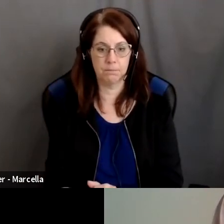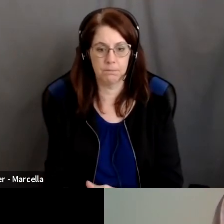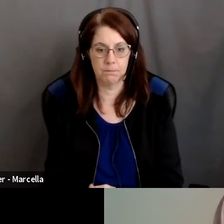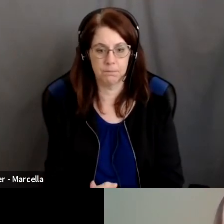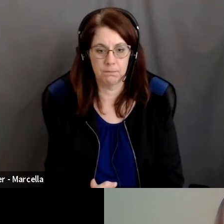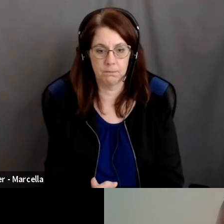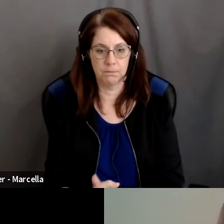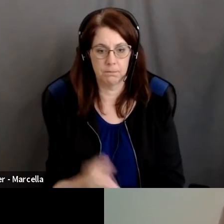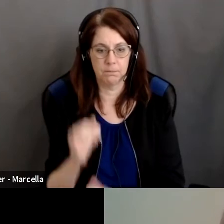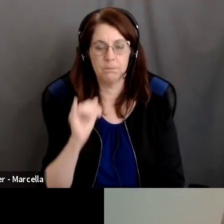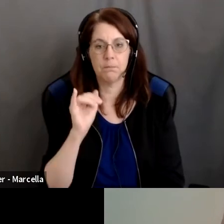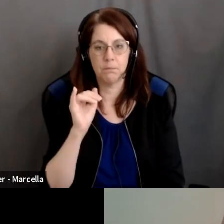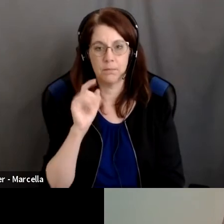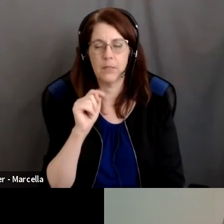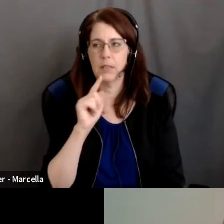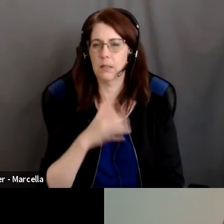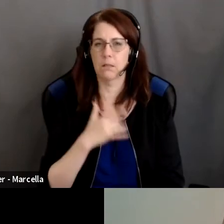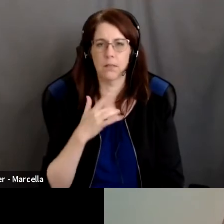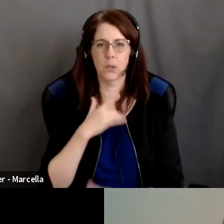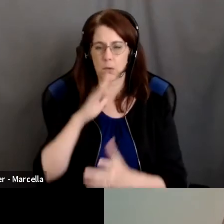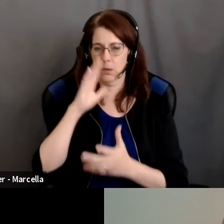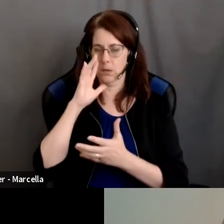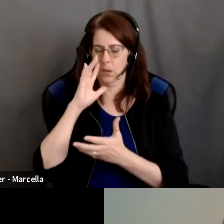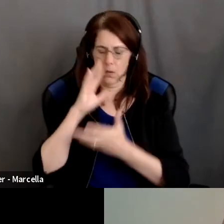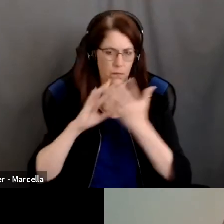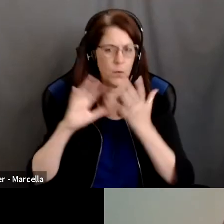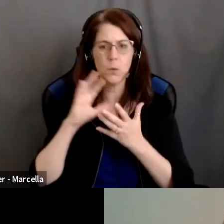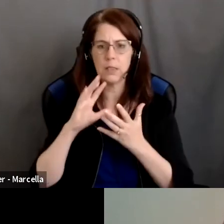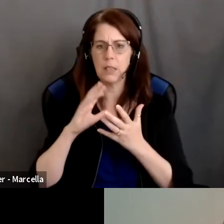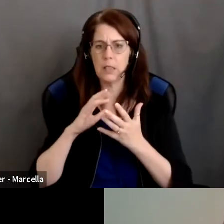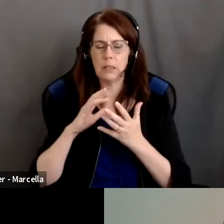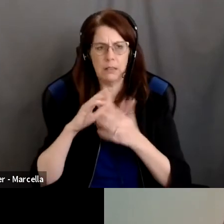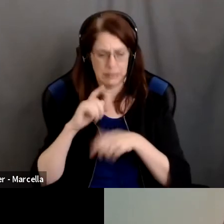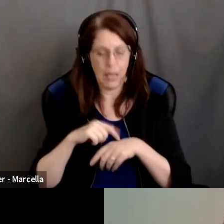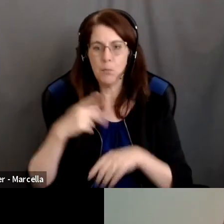it is very confusing. It's panic time.